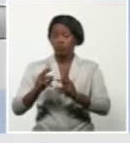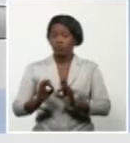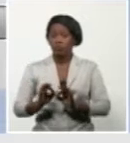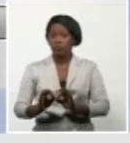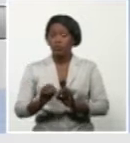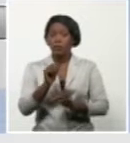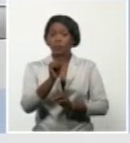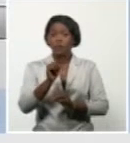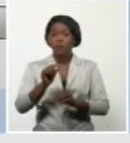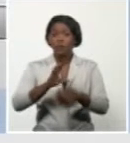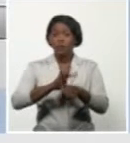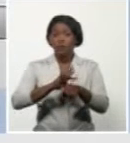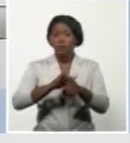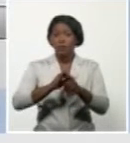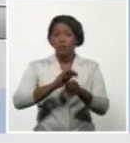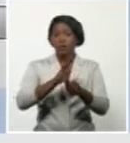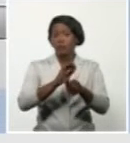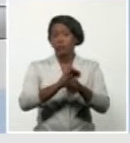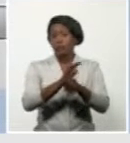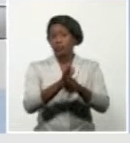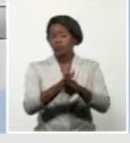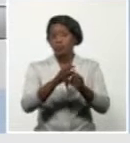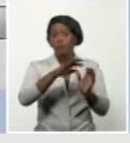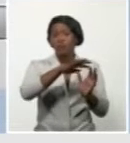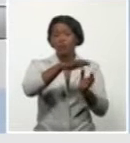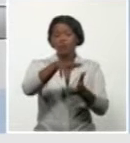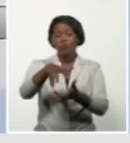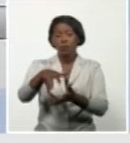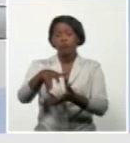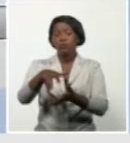47.34% of the total of cases of the world,